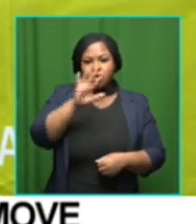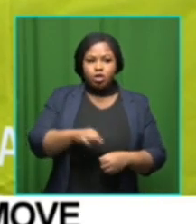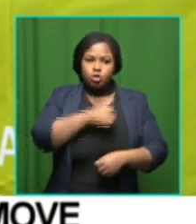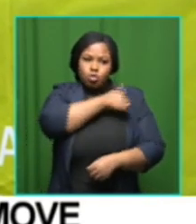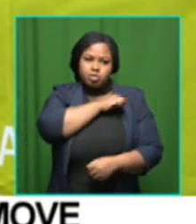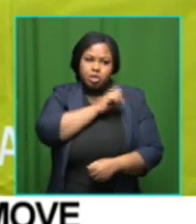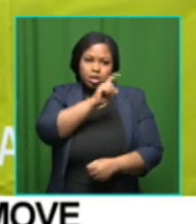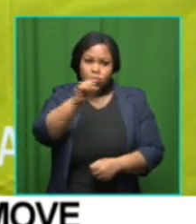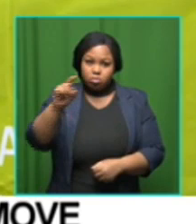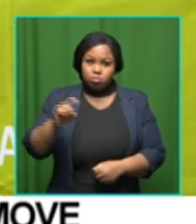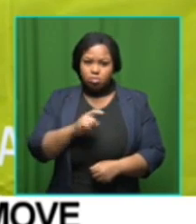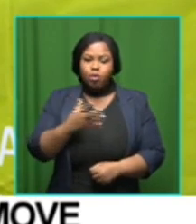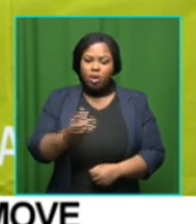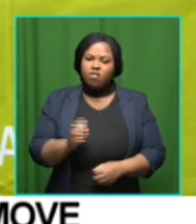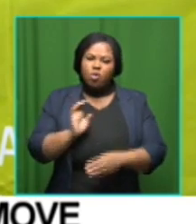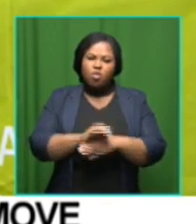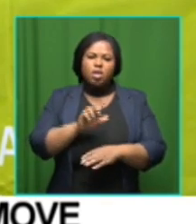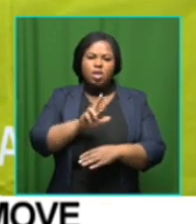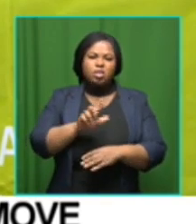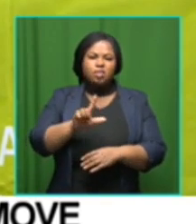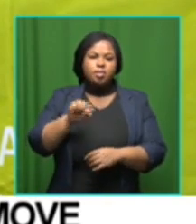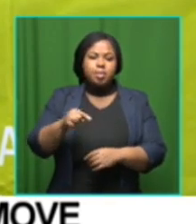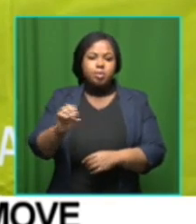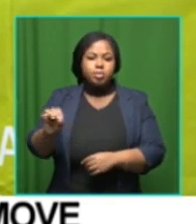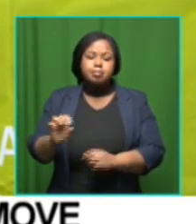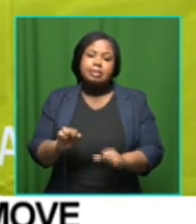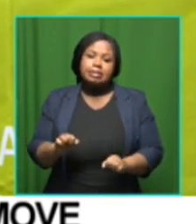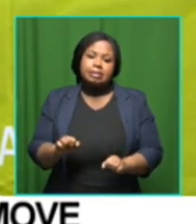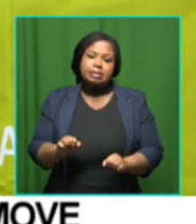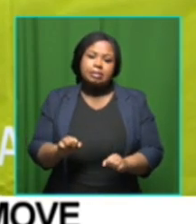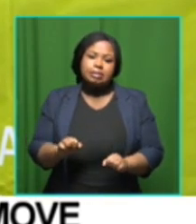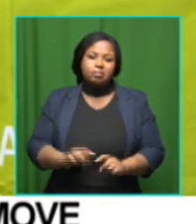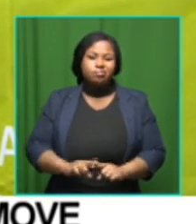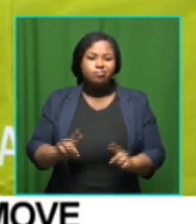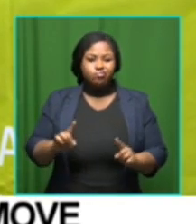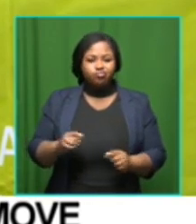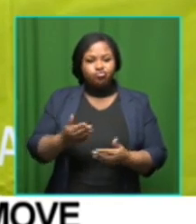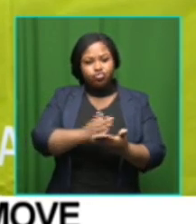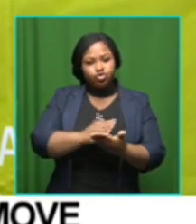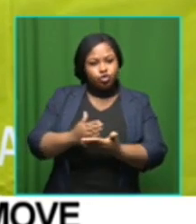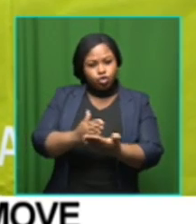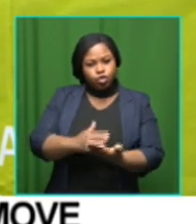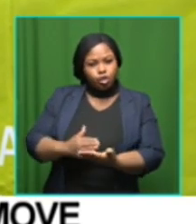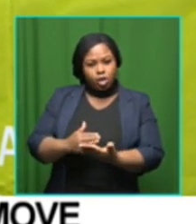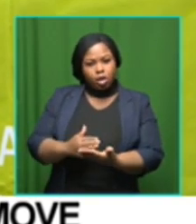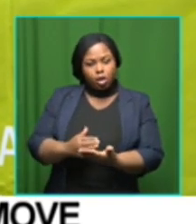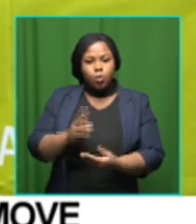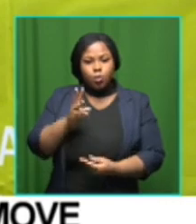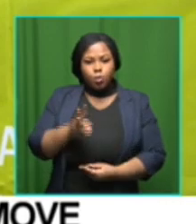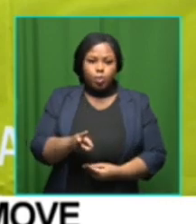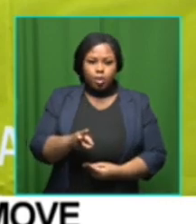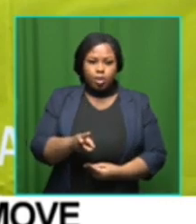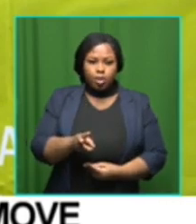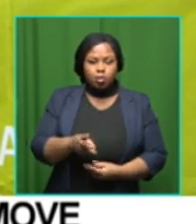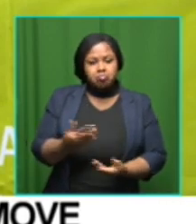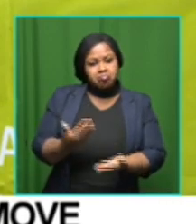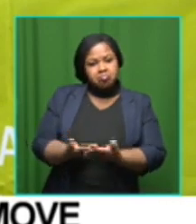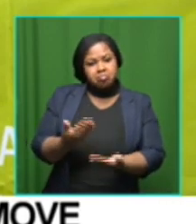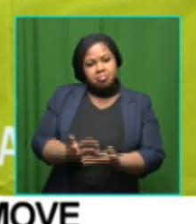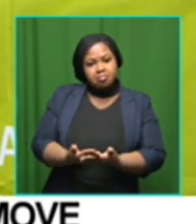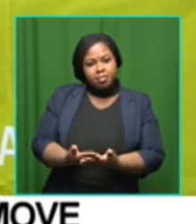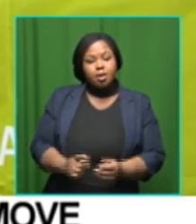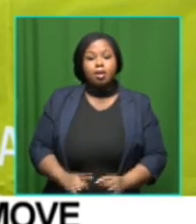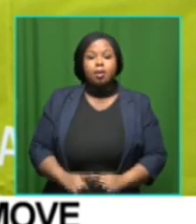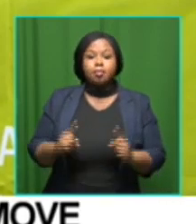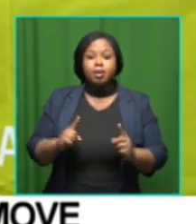as much as will be necessary, we will actually share some of those beds and make them available. But we're